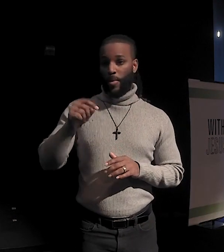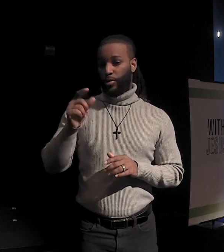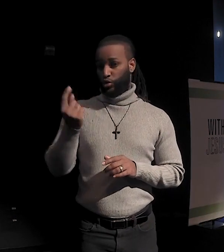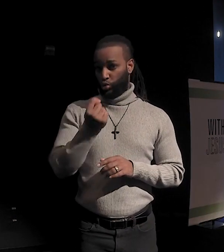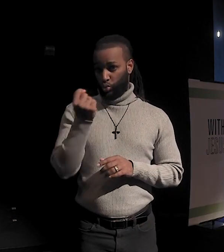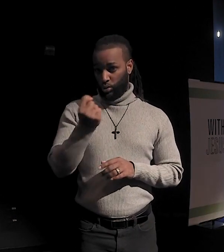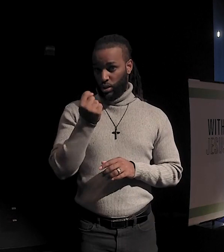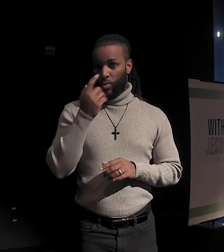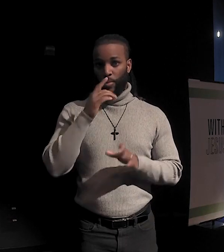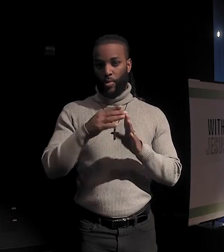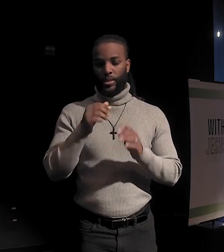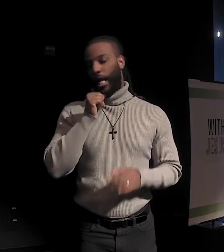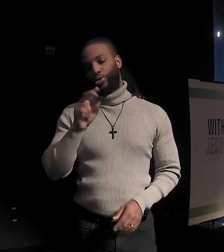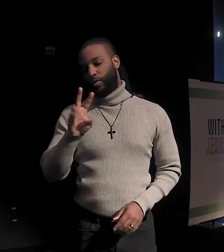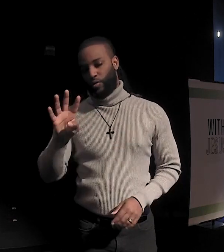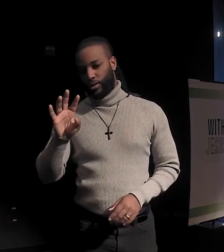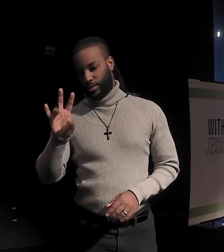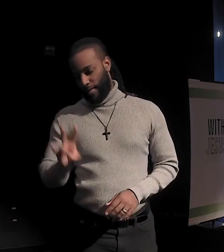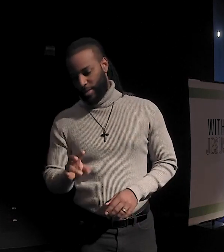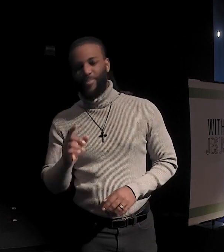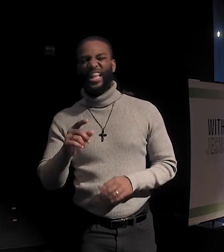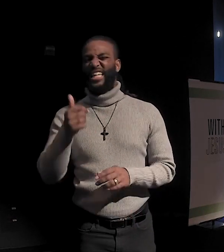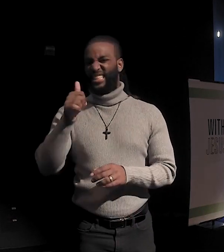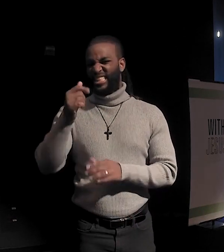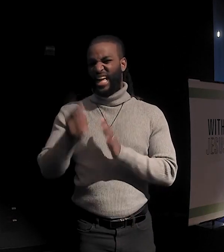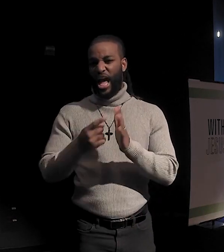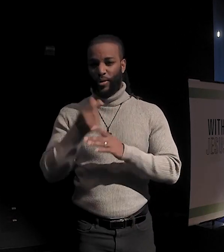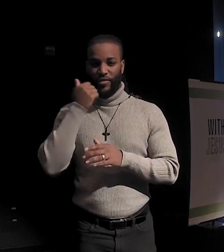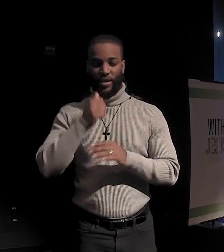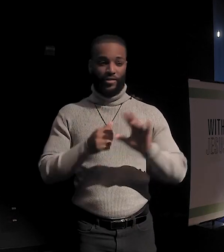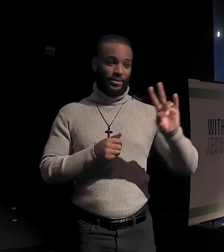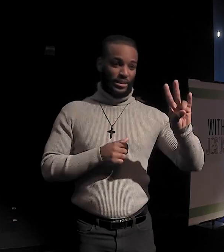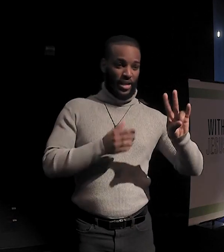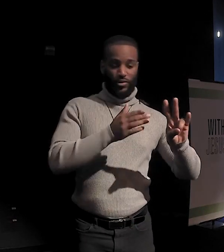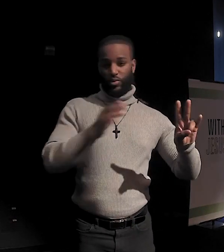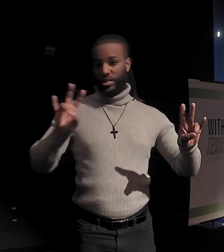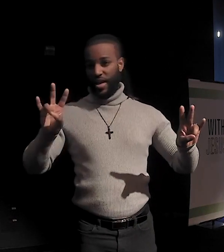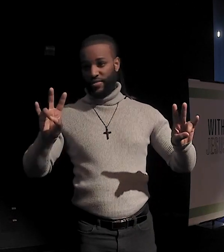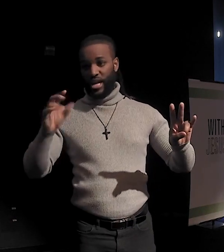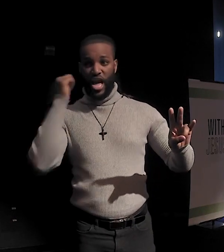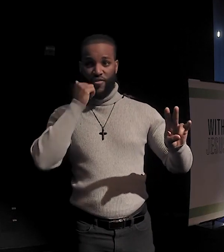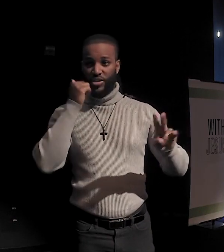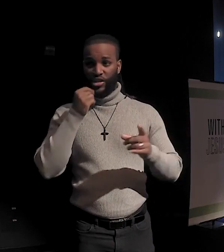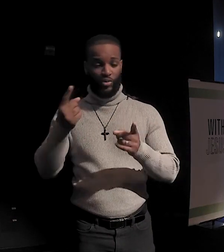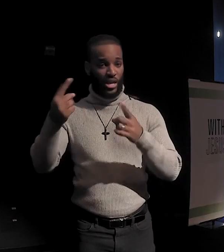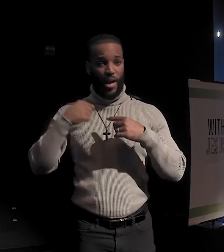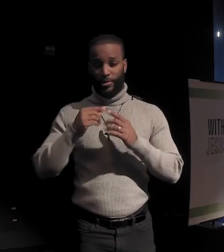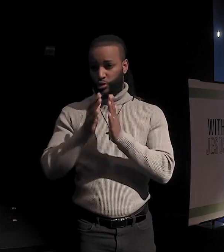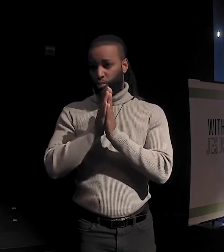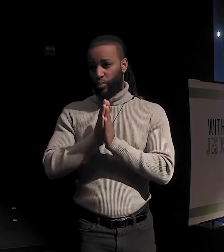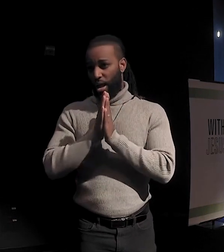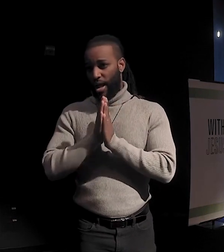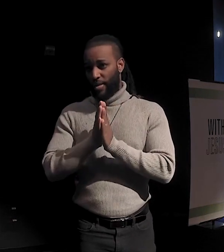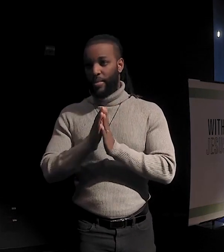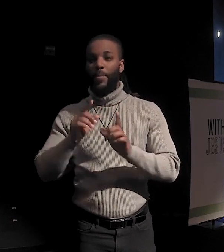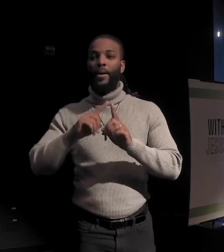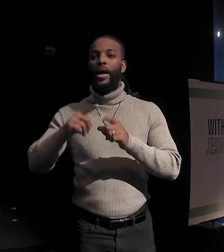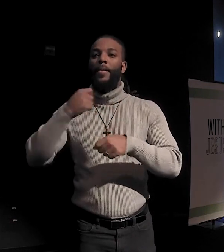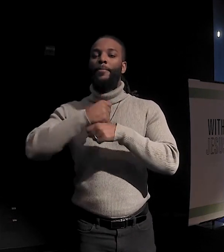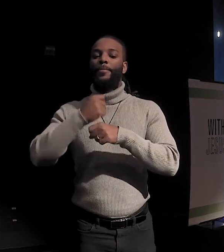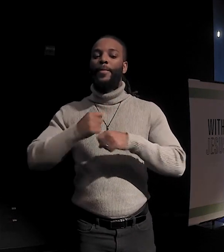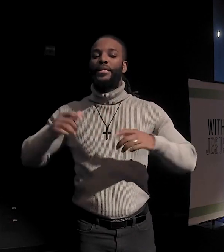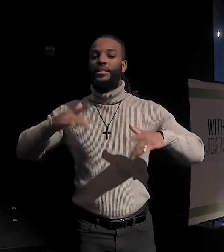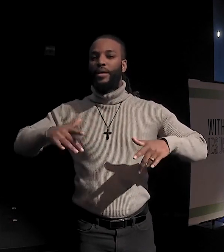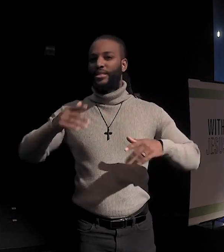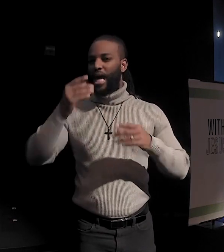open 24/7, like 10 hours a day from 7 to 7 every day. Come and just pray. But carve out